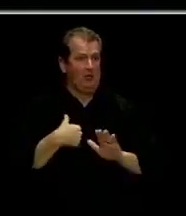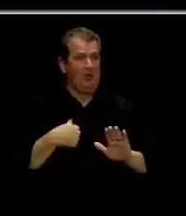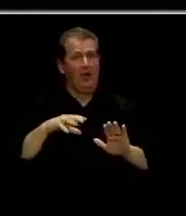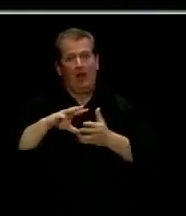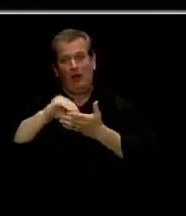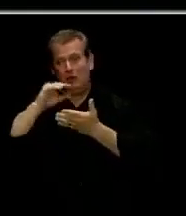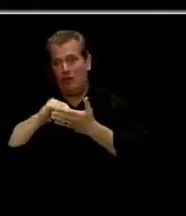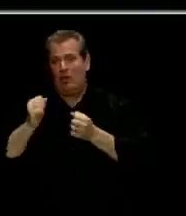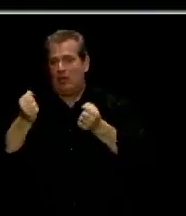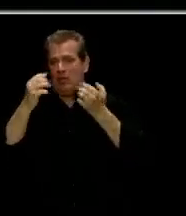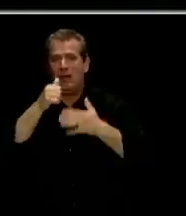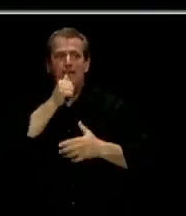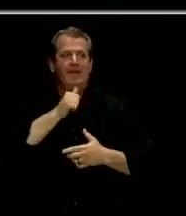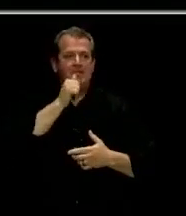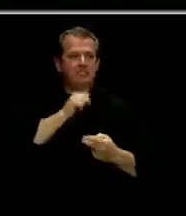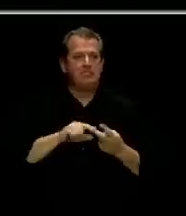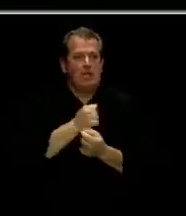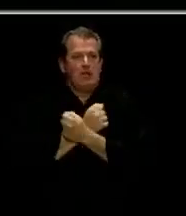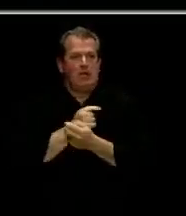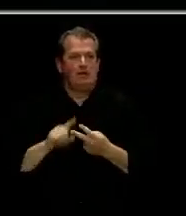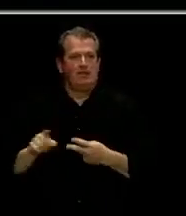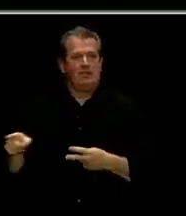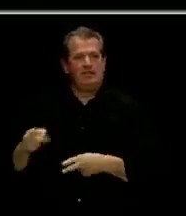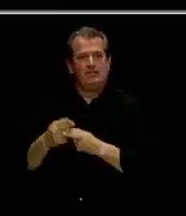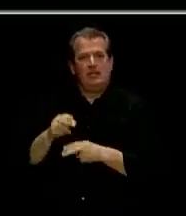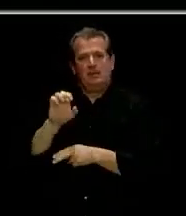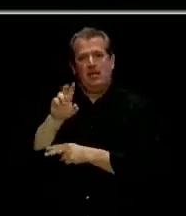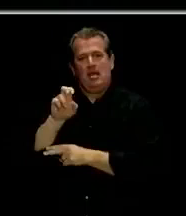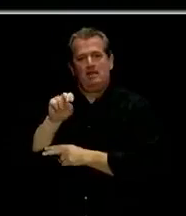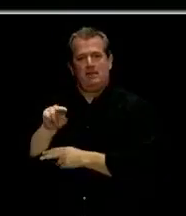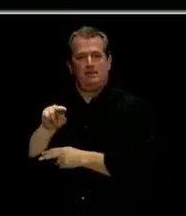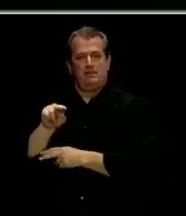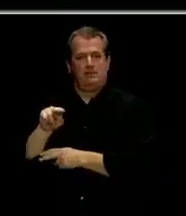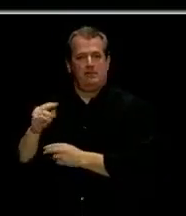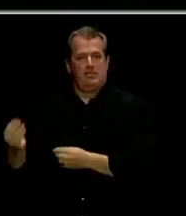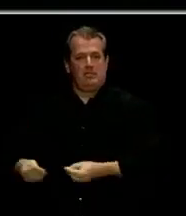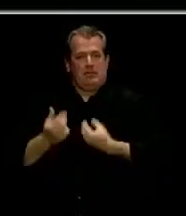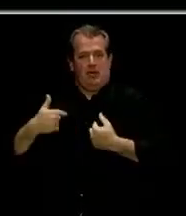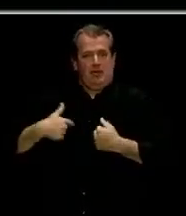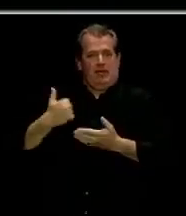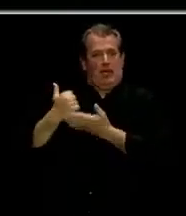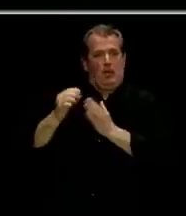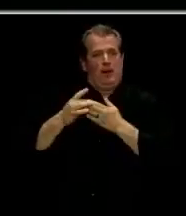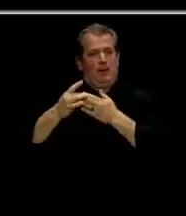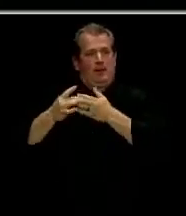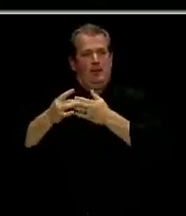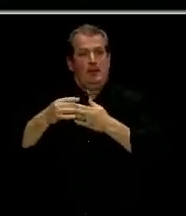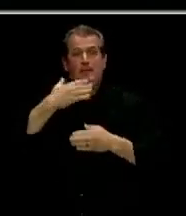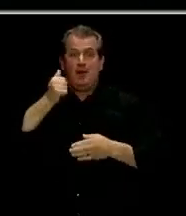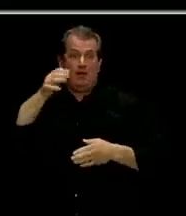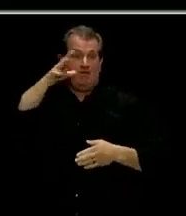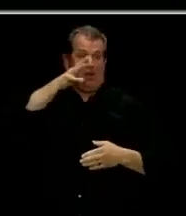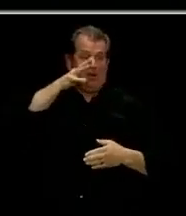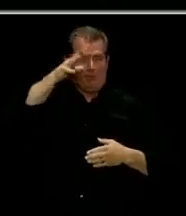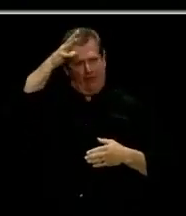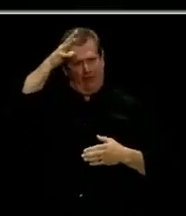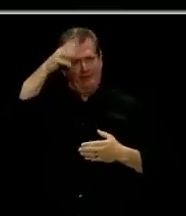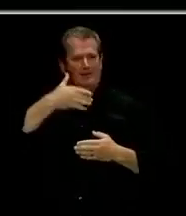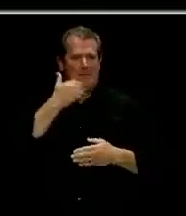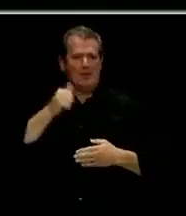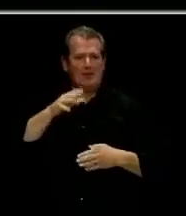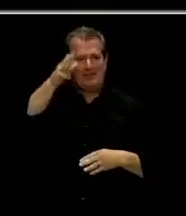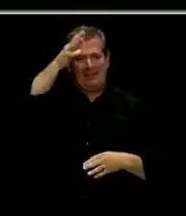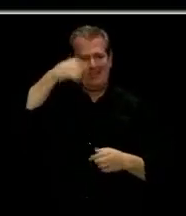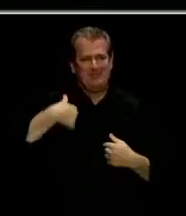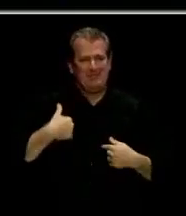about love from a young man named Evan who inspired me to be a leader and to be a better father and a better dad. And Evan